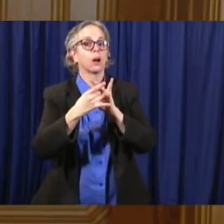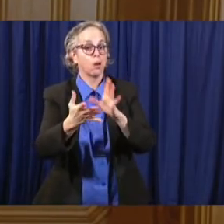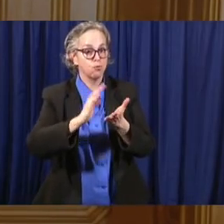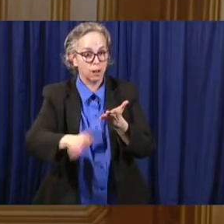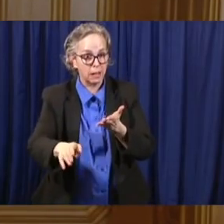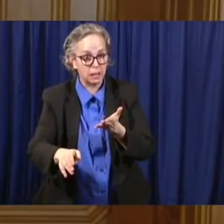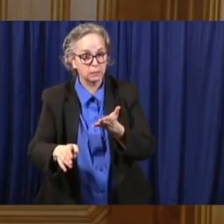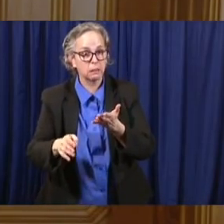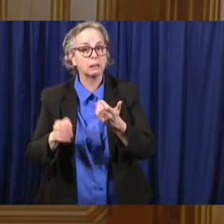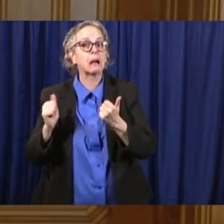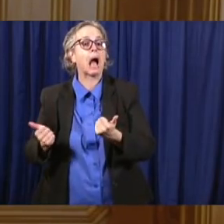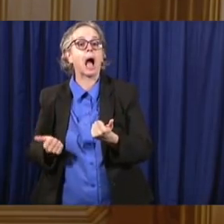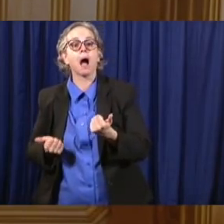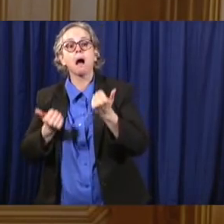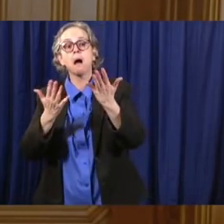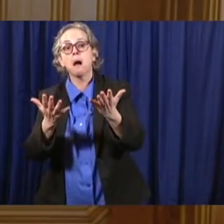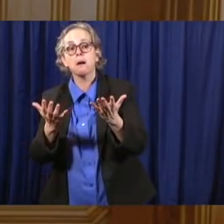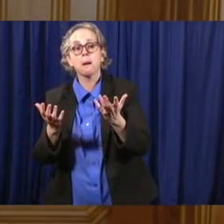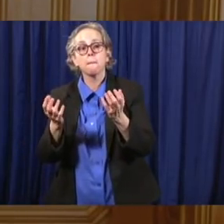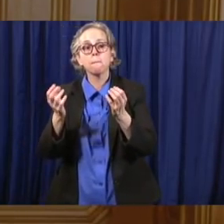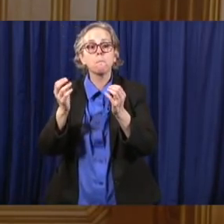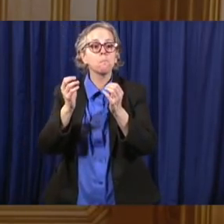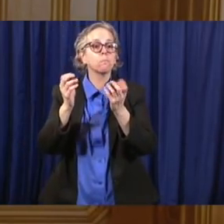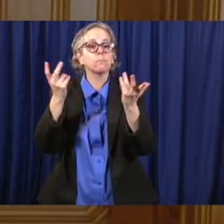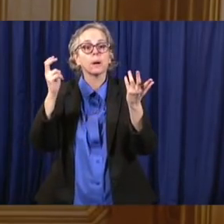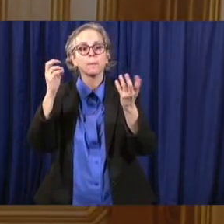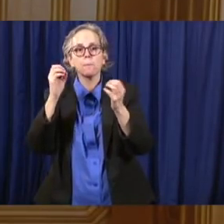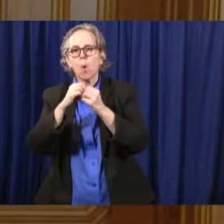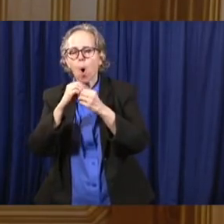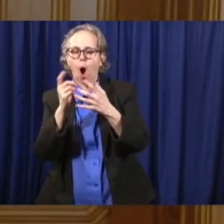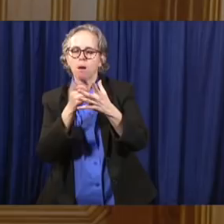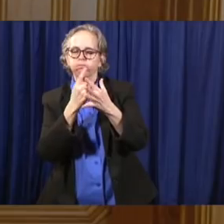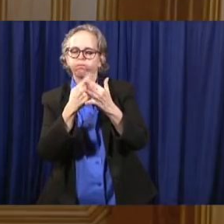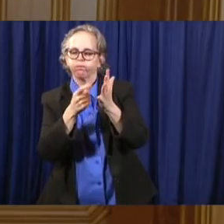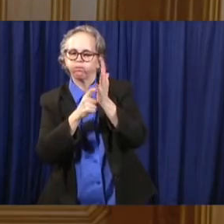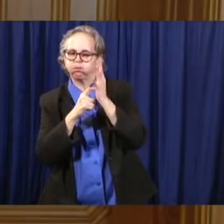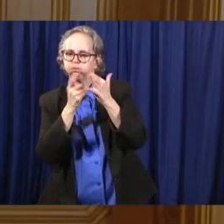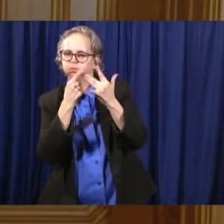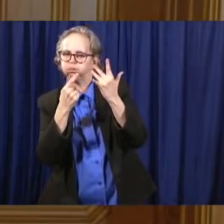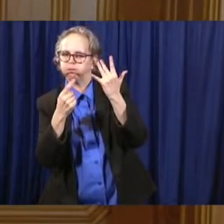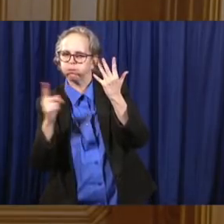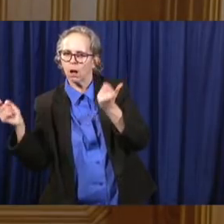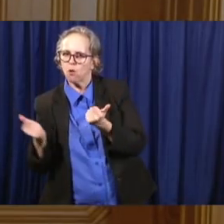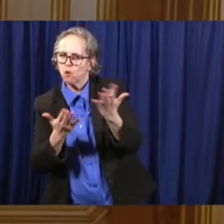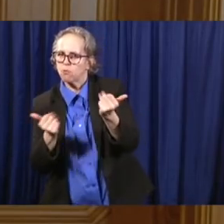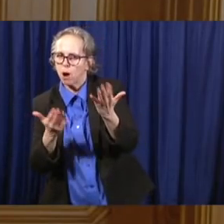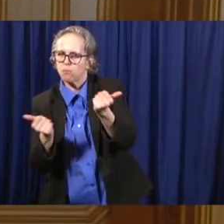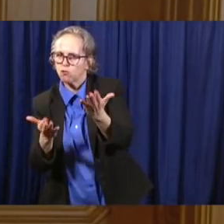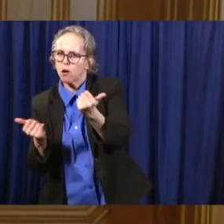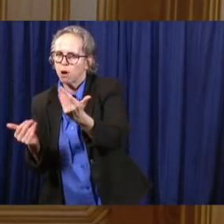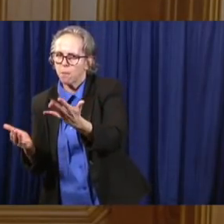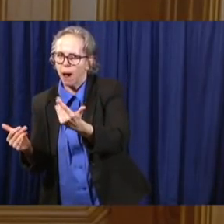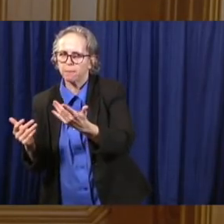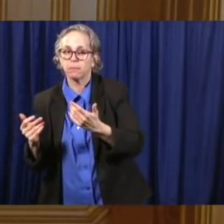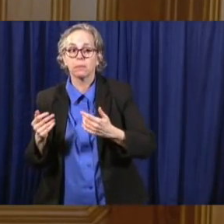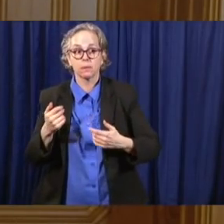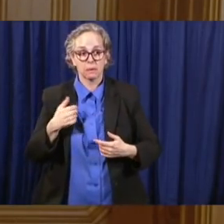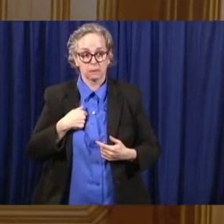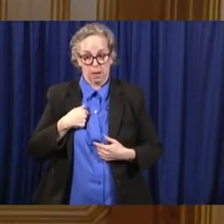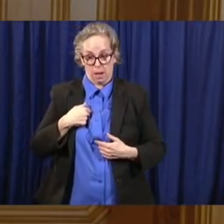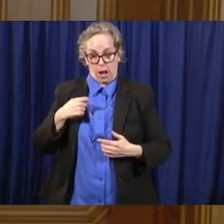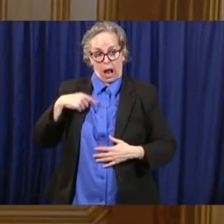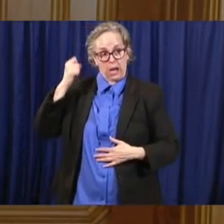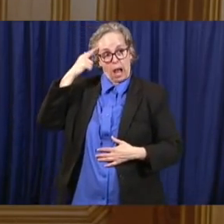additional conditions upon the release of that inmate. As governor, I can accept those conditions